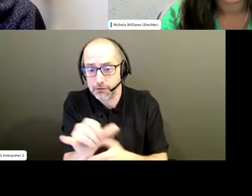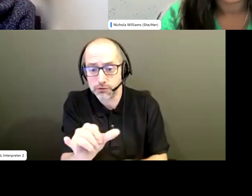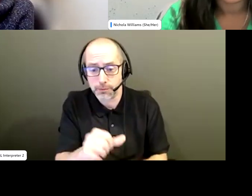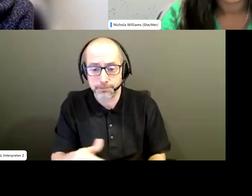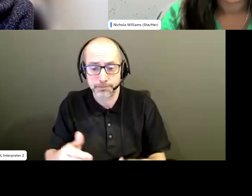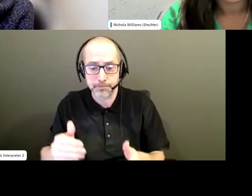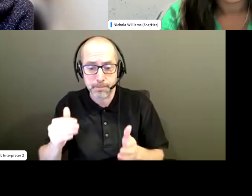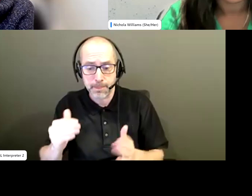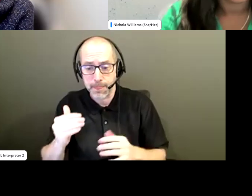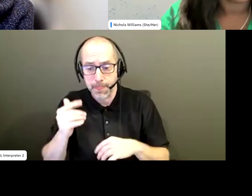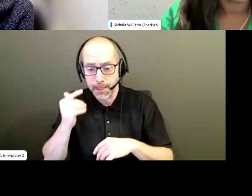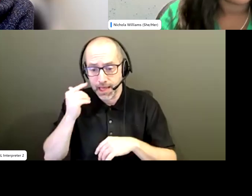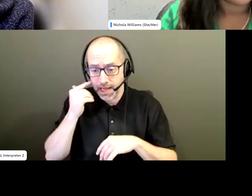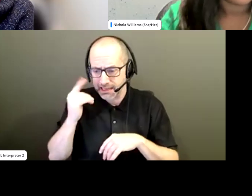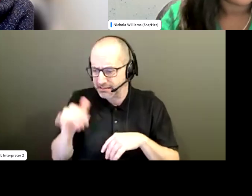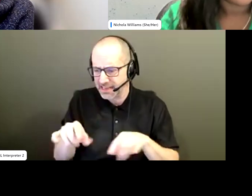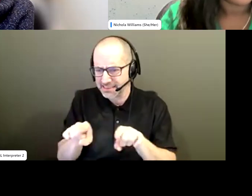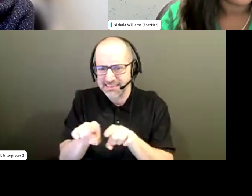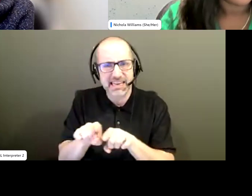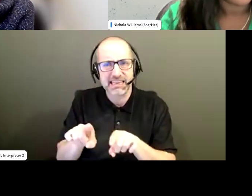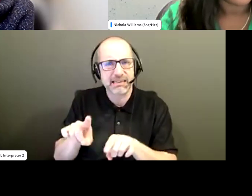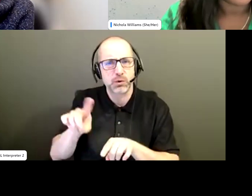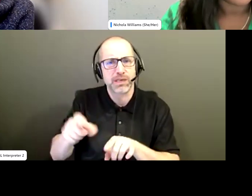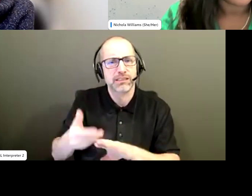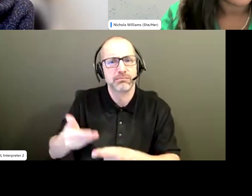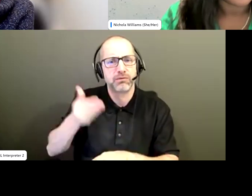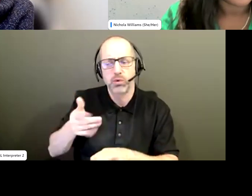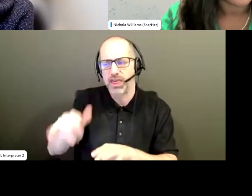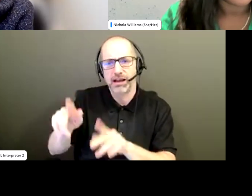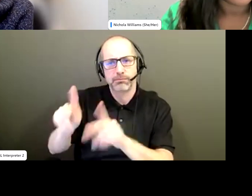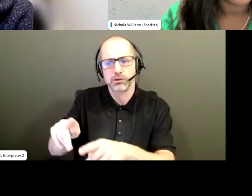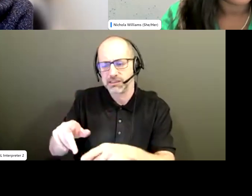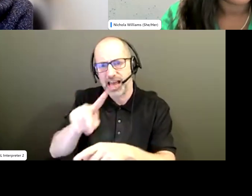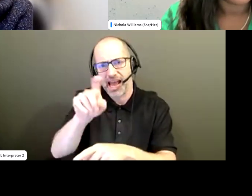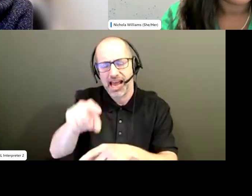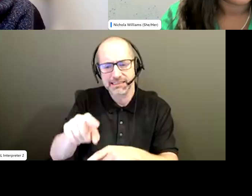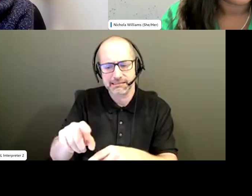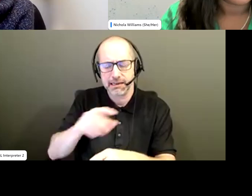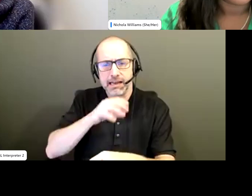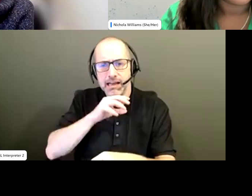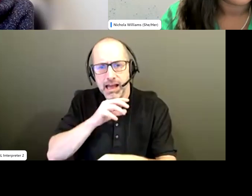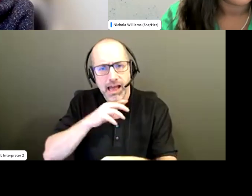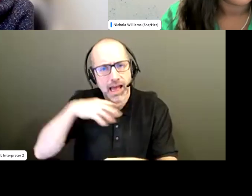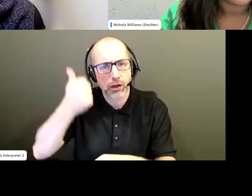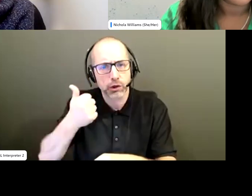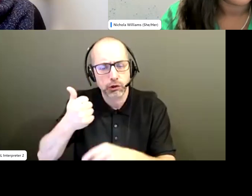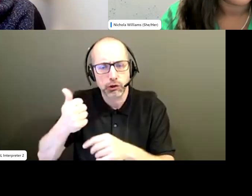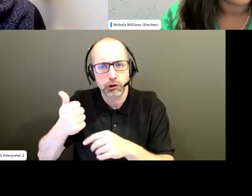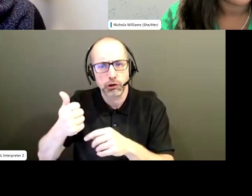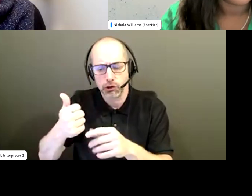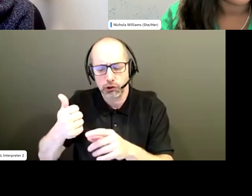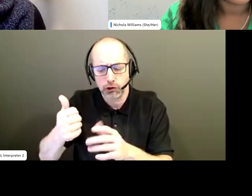think that answers a question that came in earlier, that was inquiring about elder abuse information for the